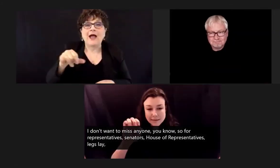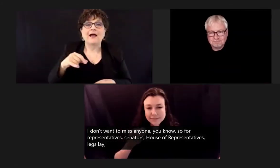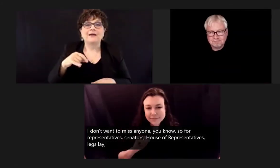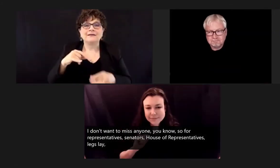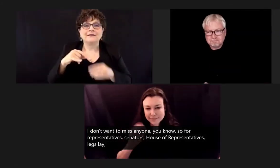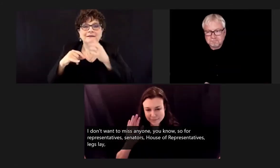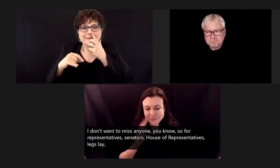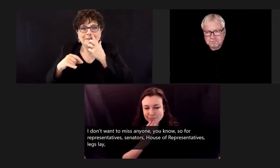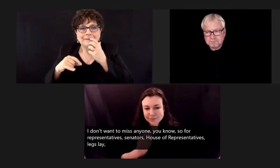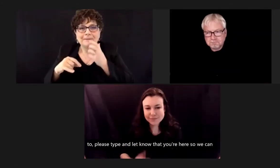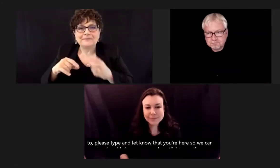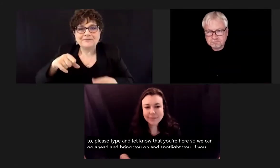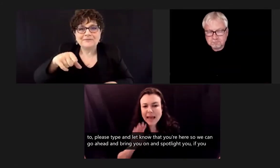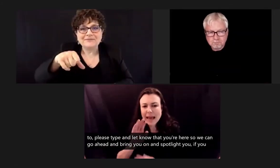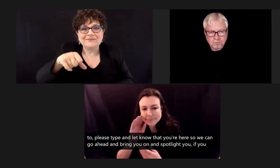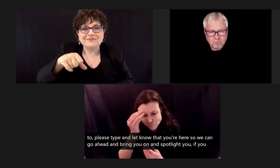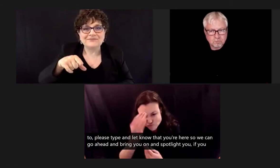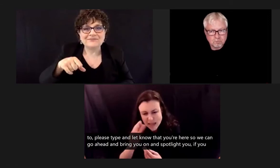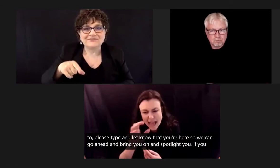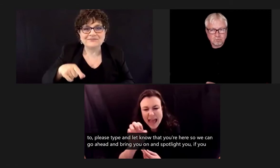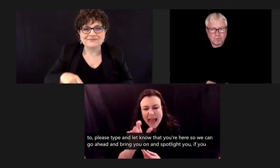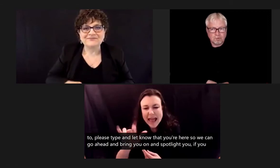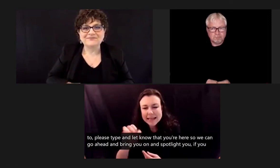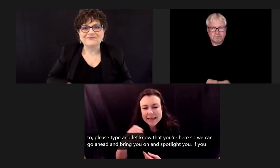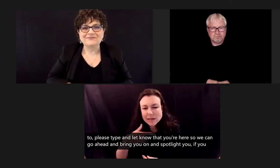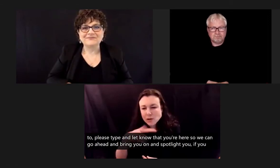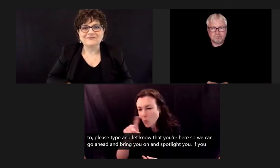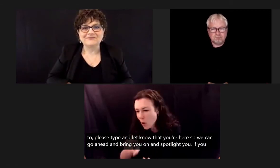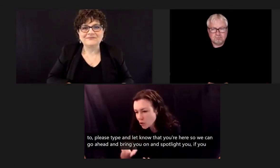because there's so many folks for me to try and see here.